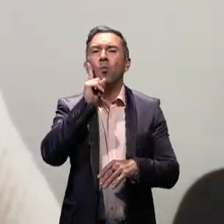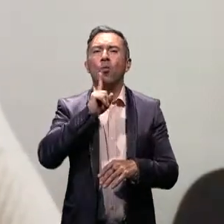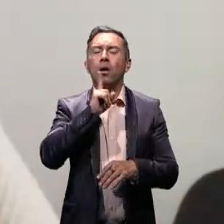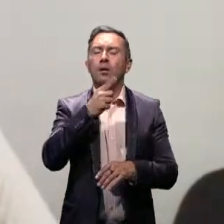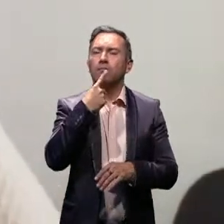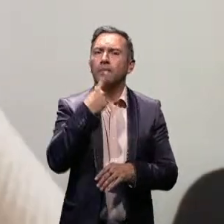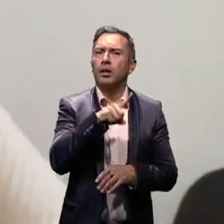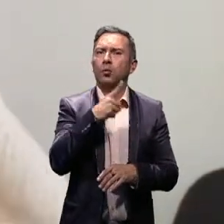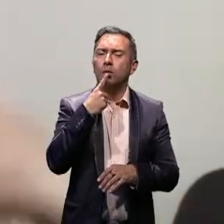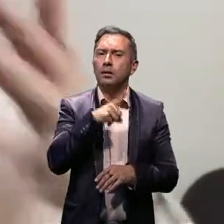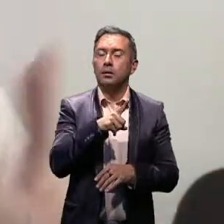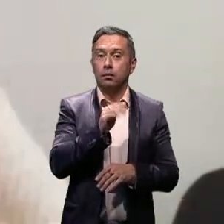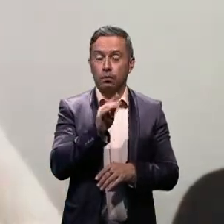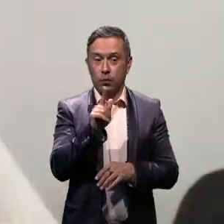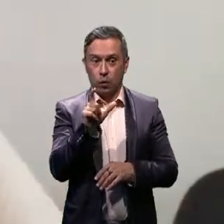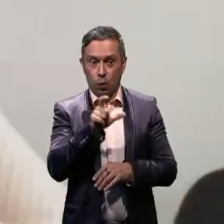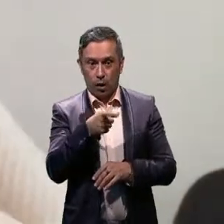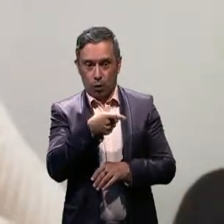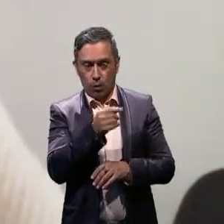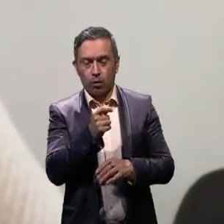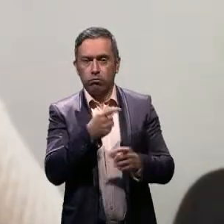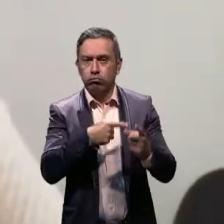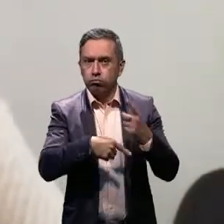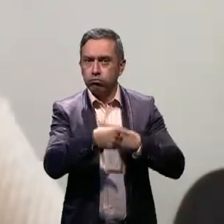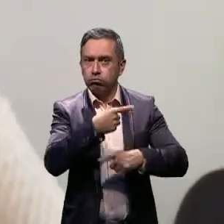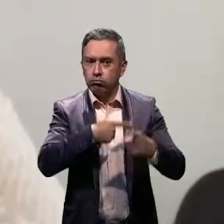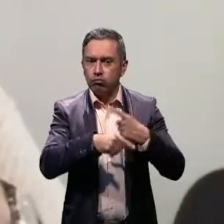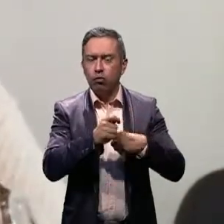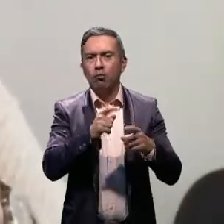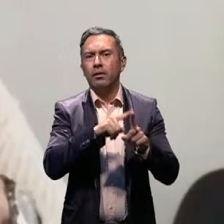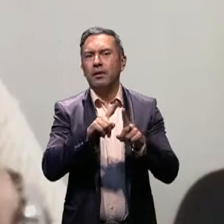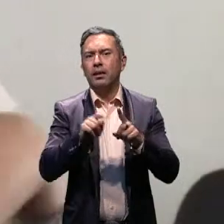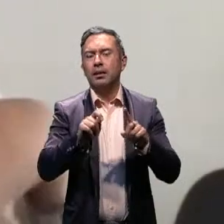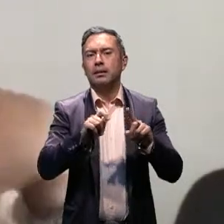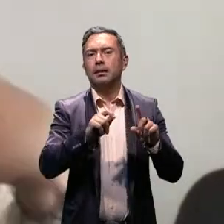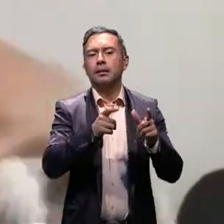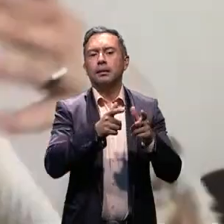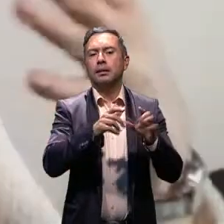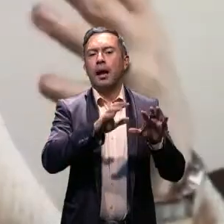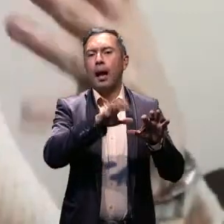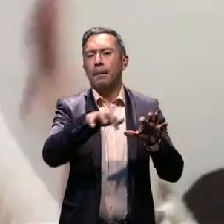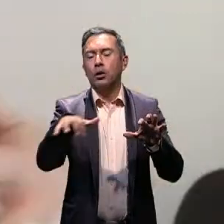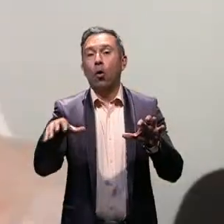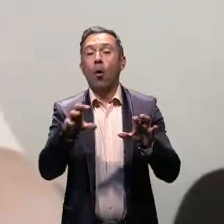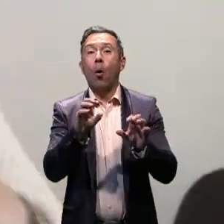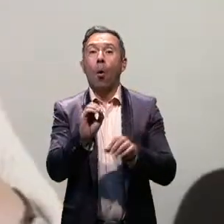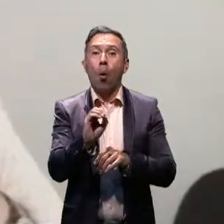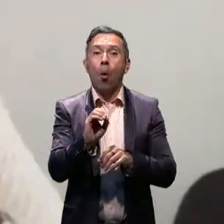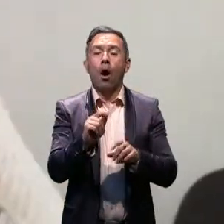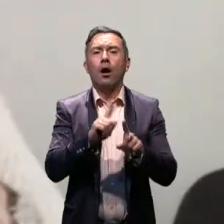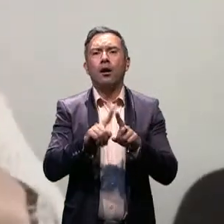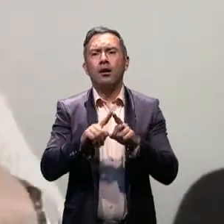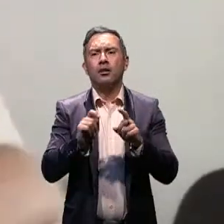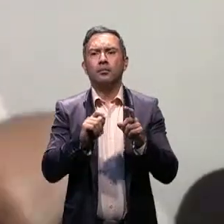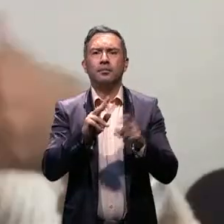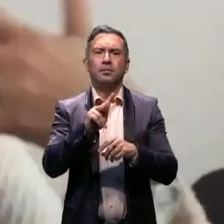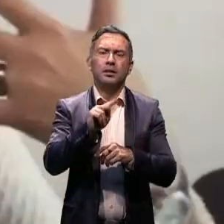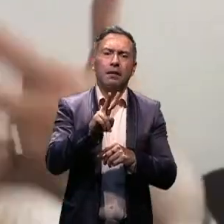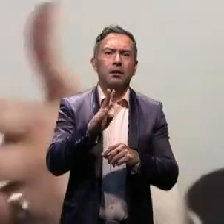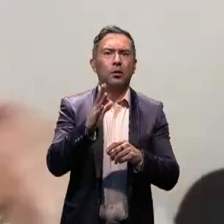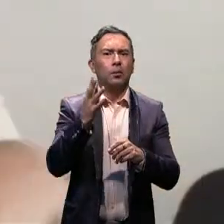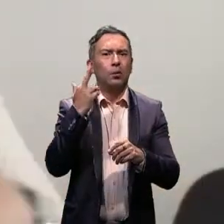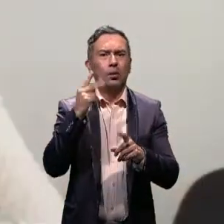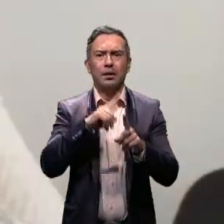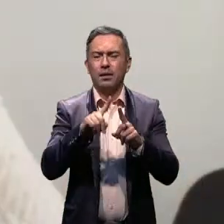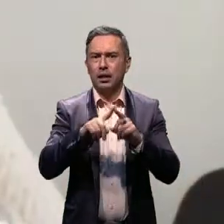see as of all the complaints of women, when we talk to